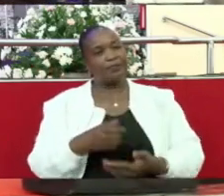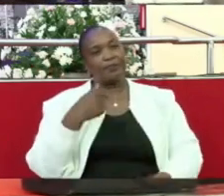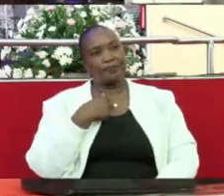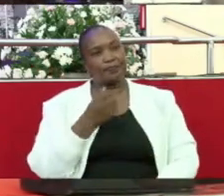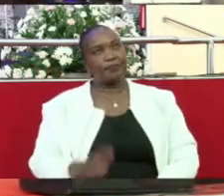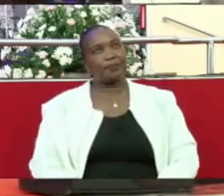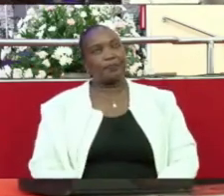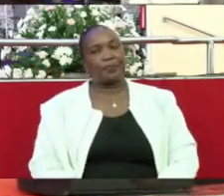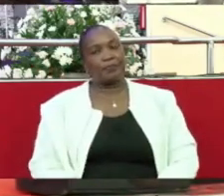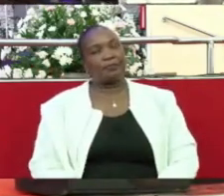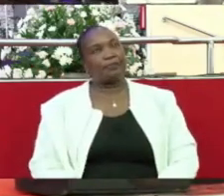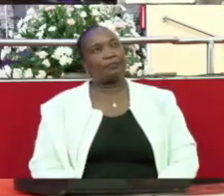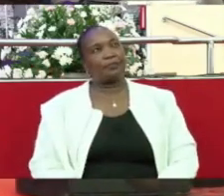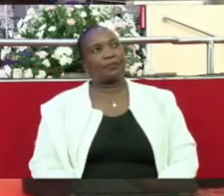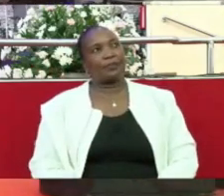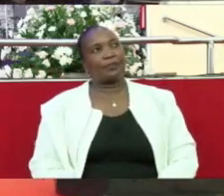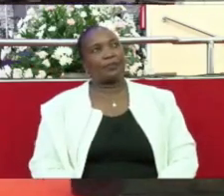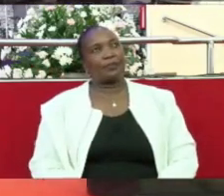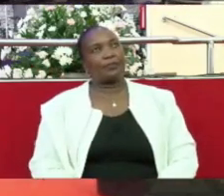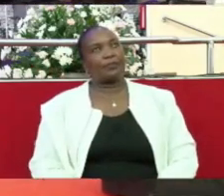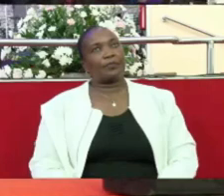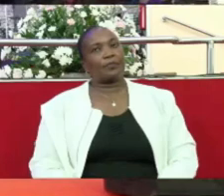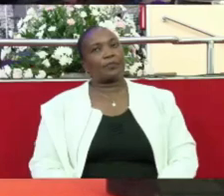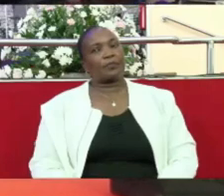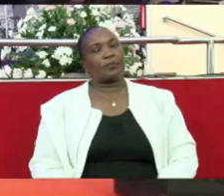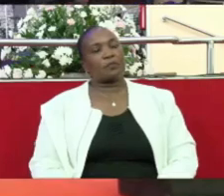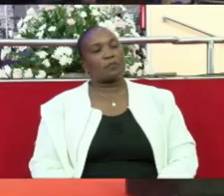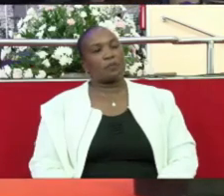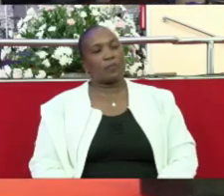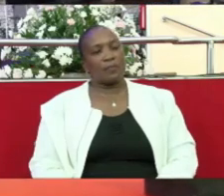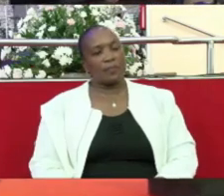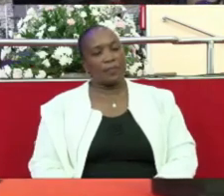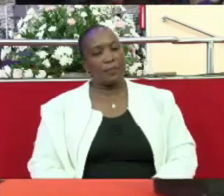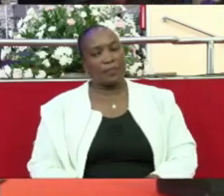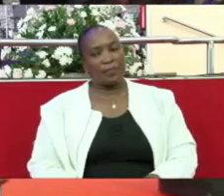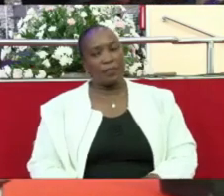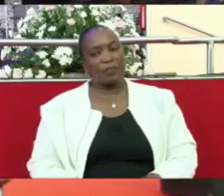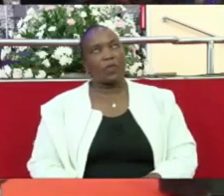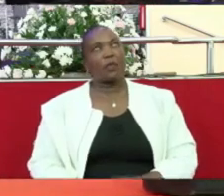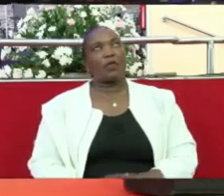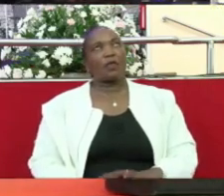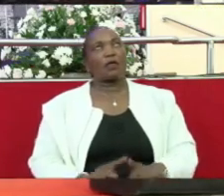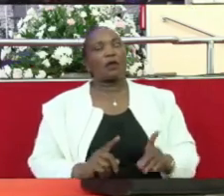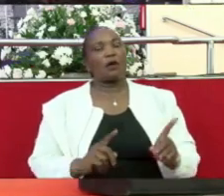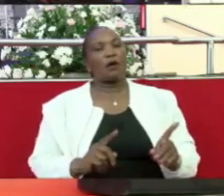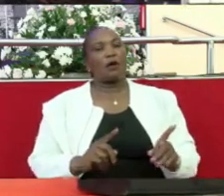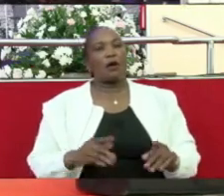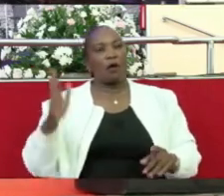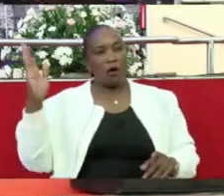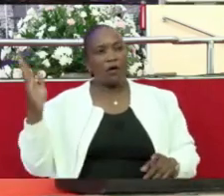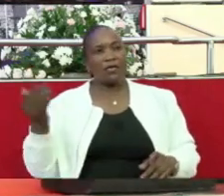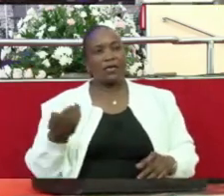grace. That He extends different goodnesses if there is something like that. Because of